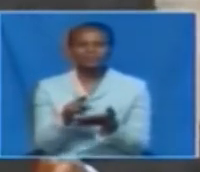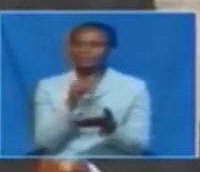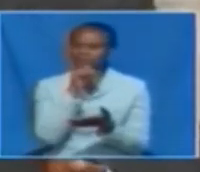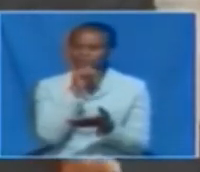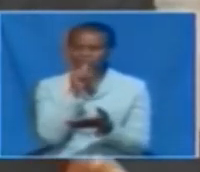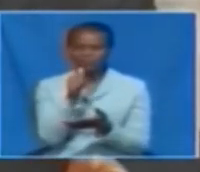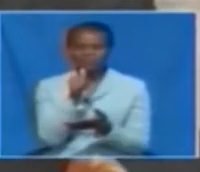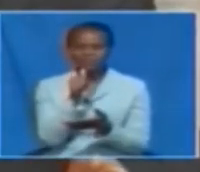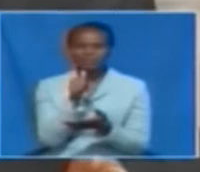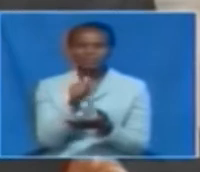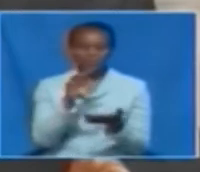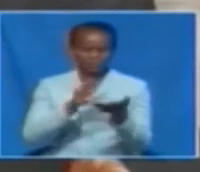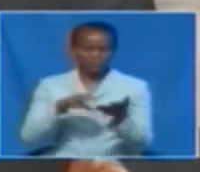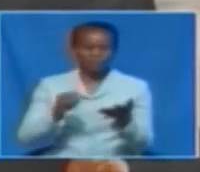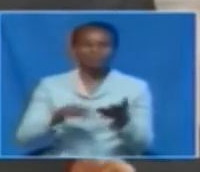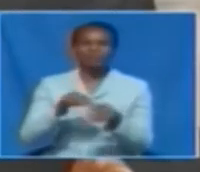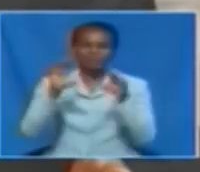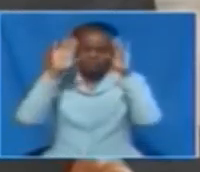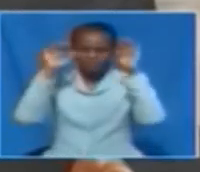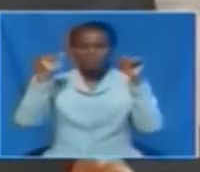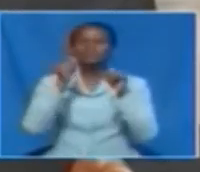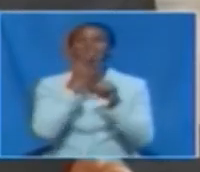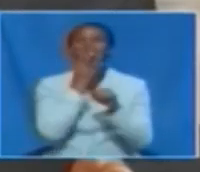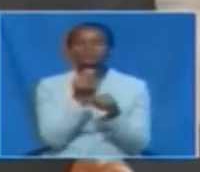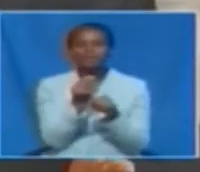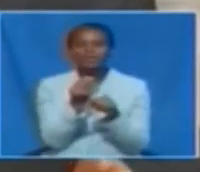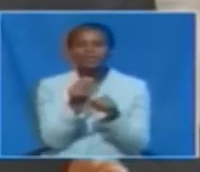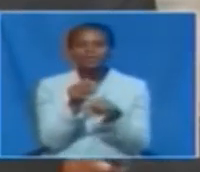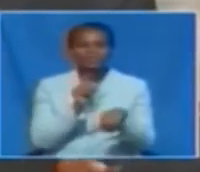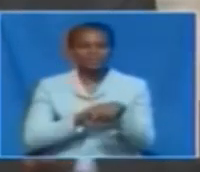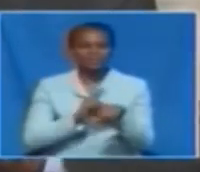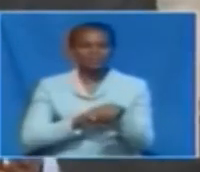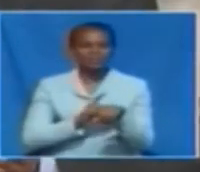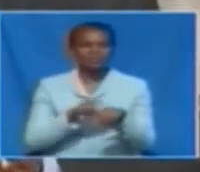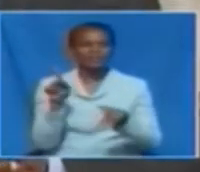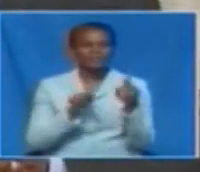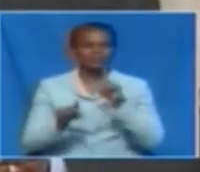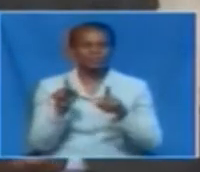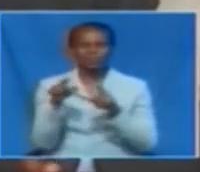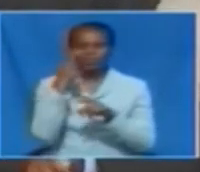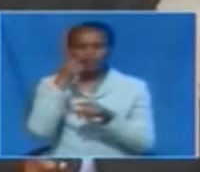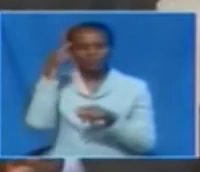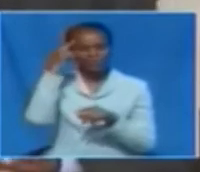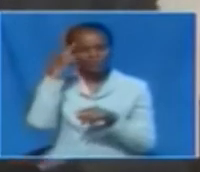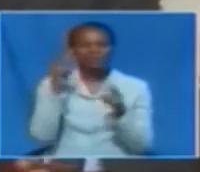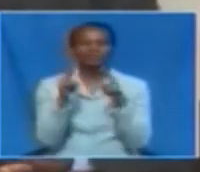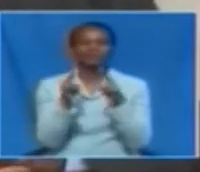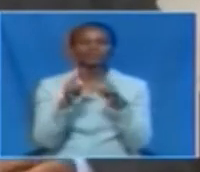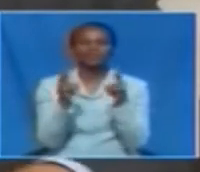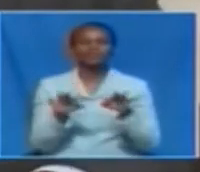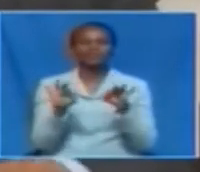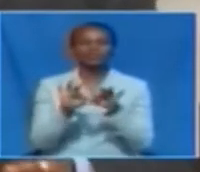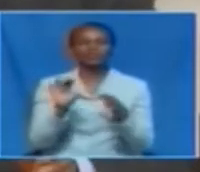removed from the experiences of President Chilua becoming president. And at that time, those people who thought they were more important or they were